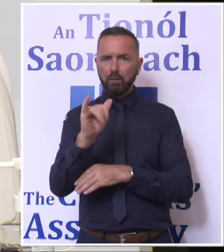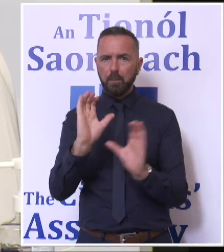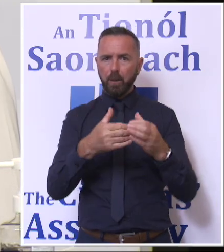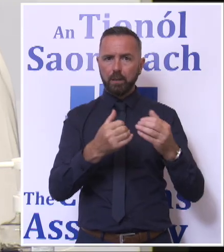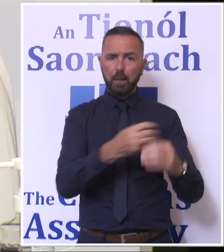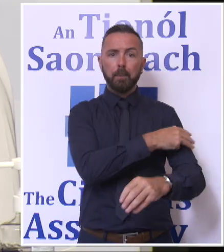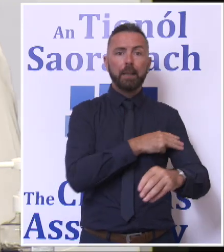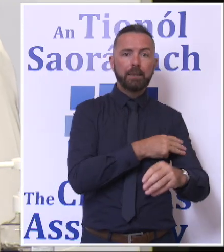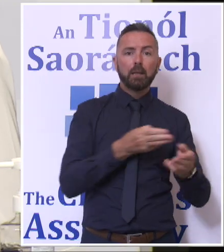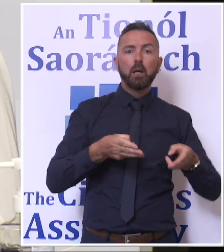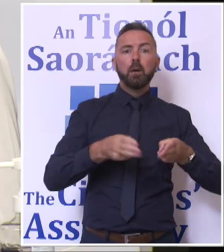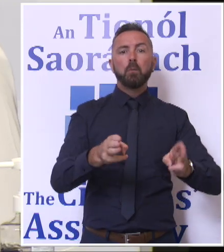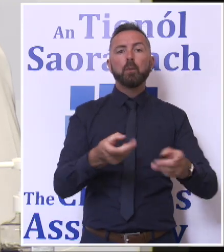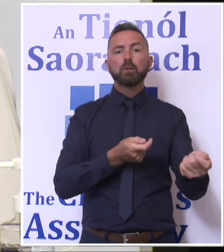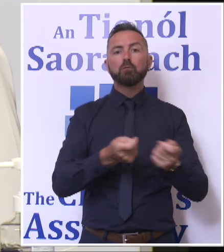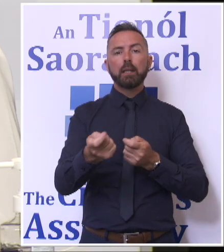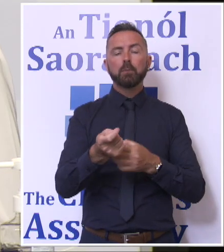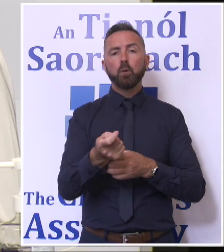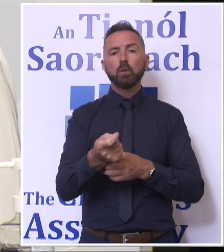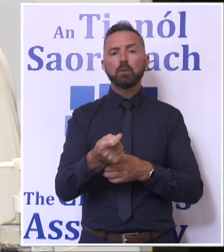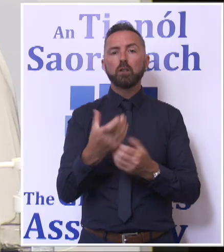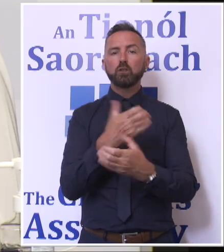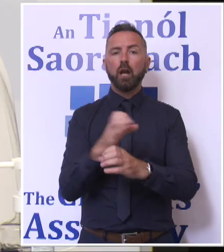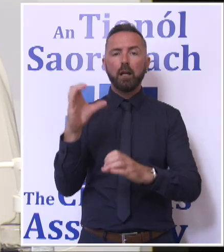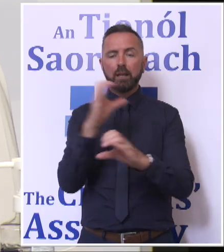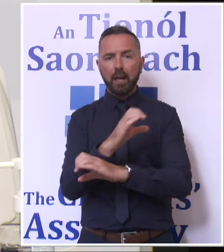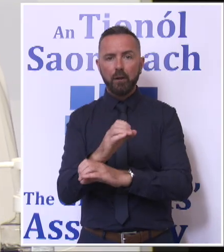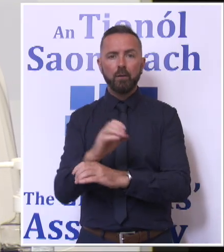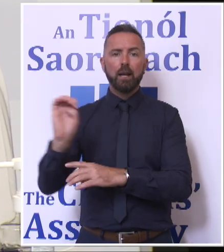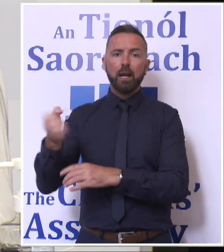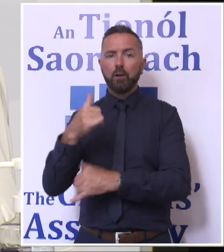policing, public transport, childcare, early years education, health and